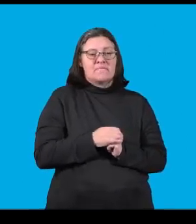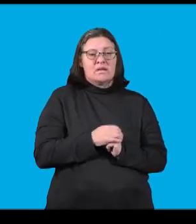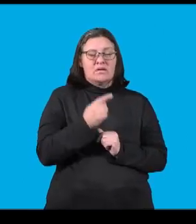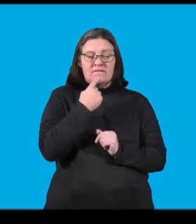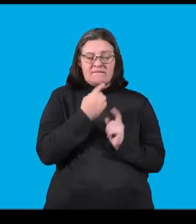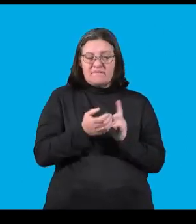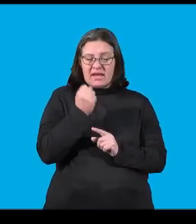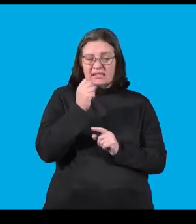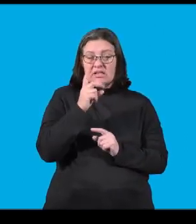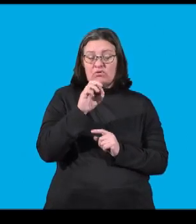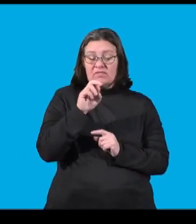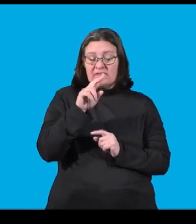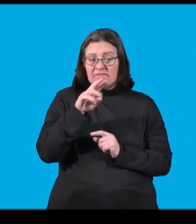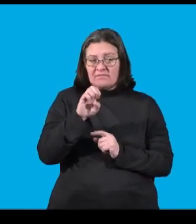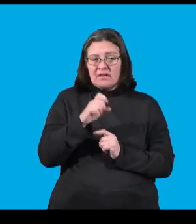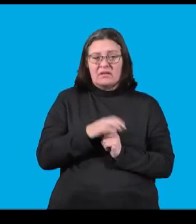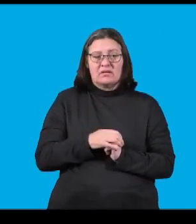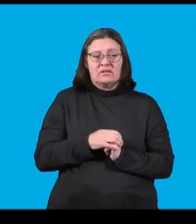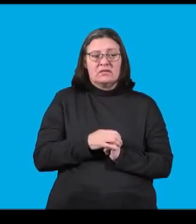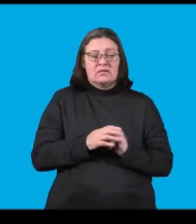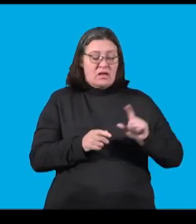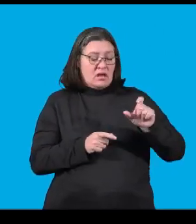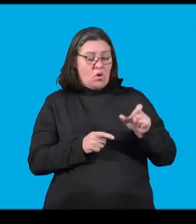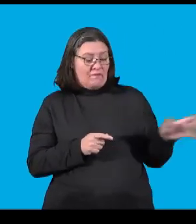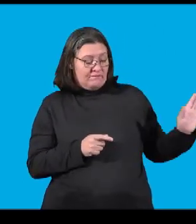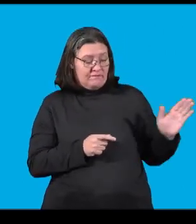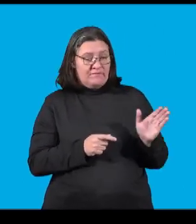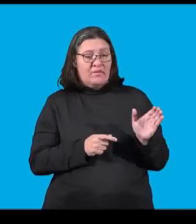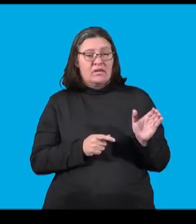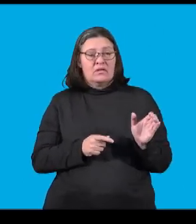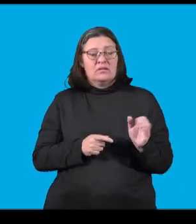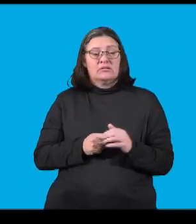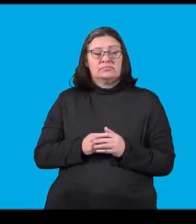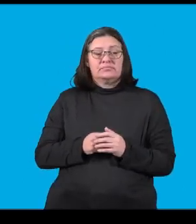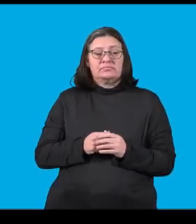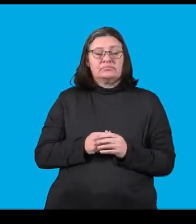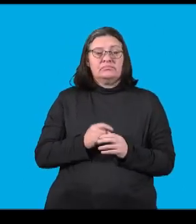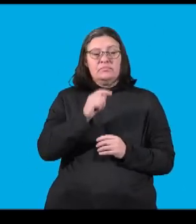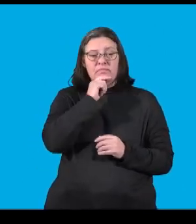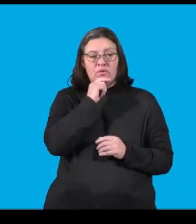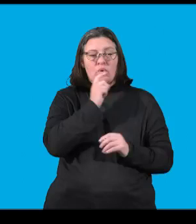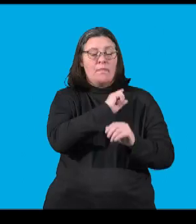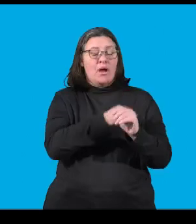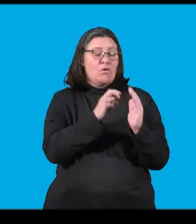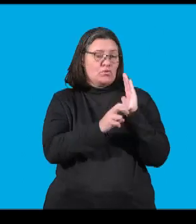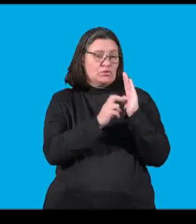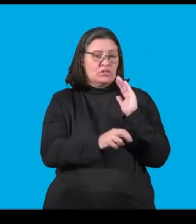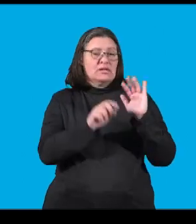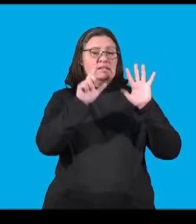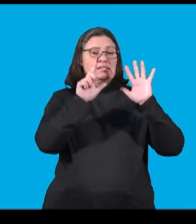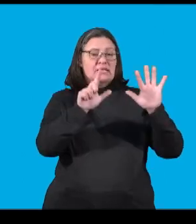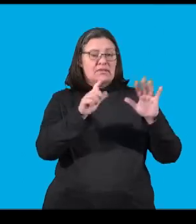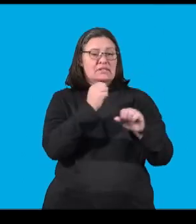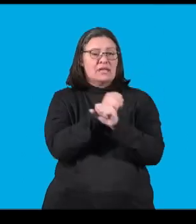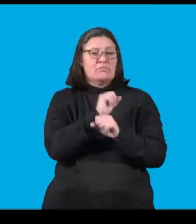I now find the derivative, I leave this sign out, I leave the differential out, and we use our power rule. So it's